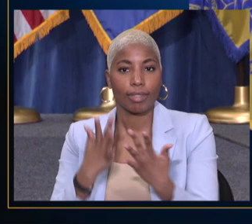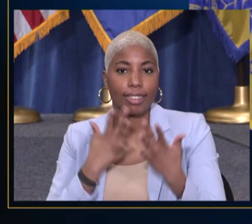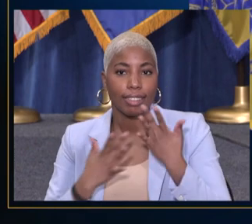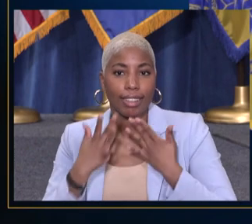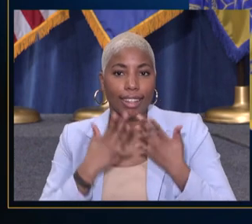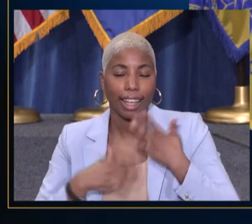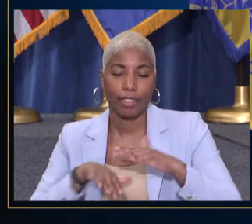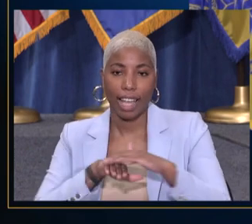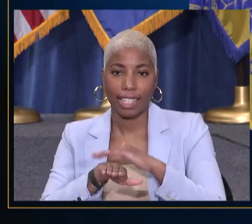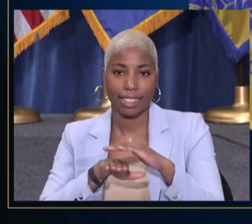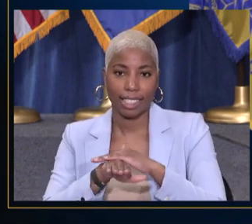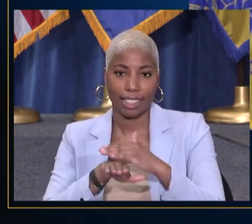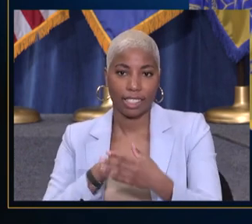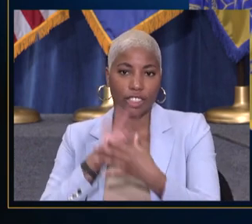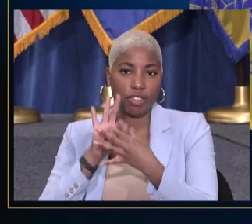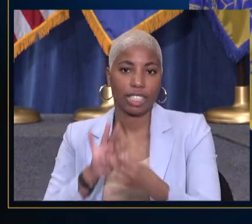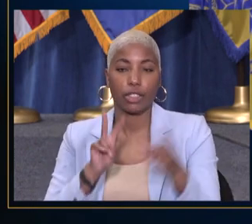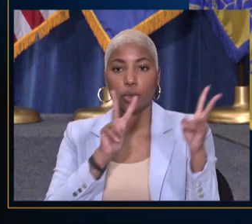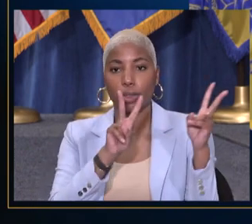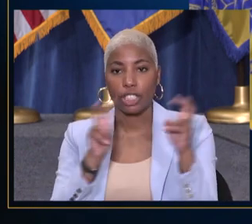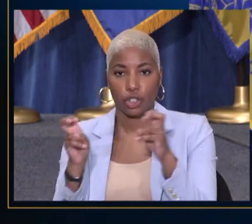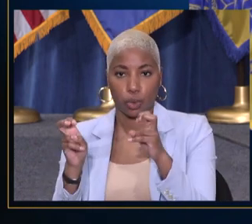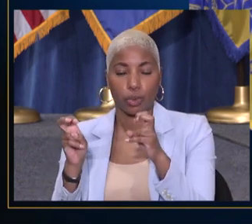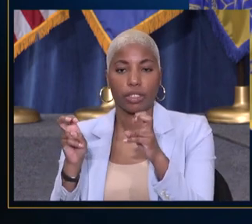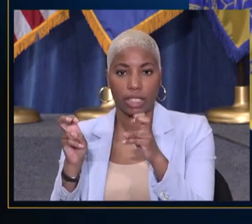access when it comes to issues around